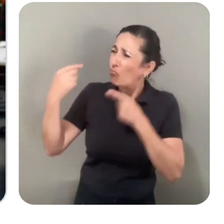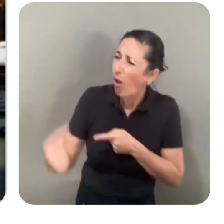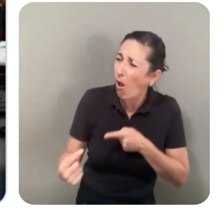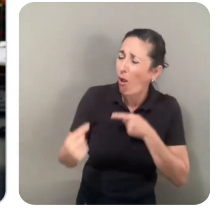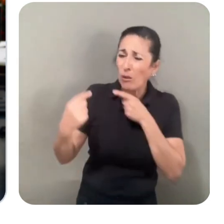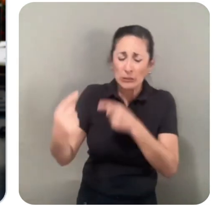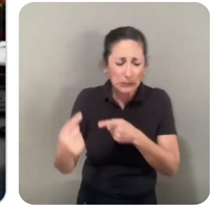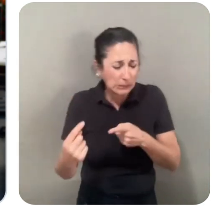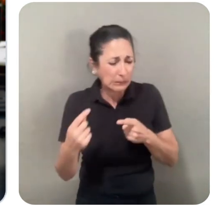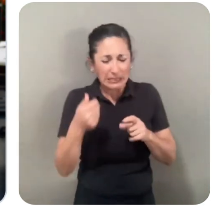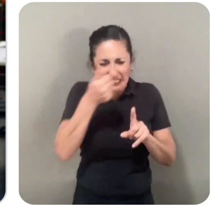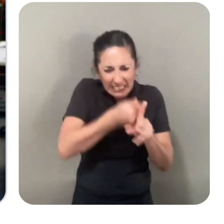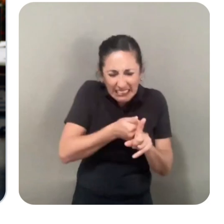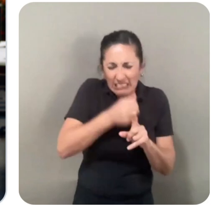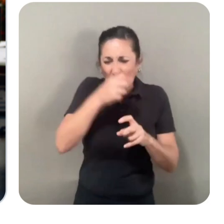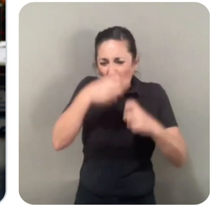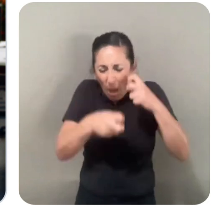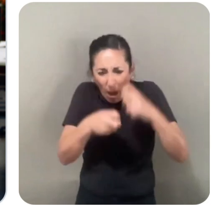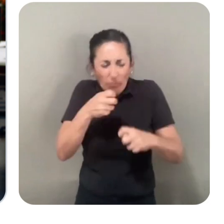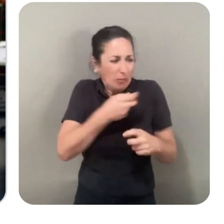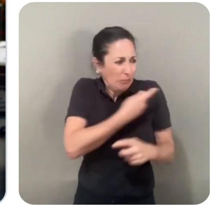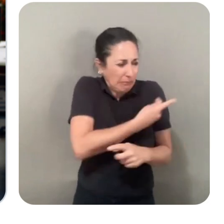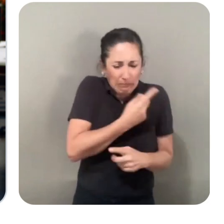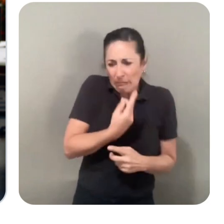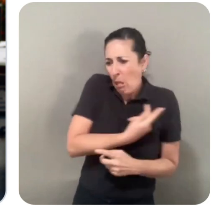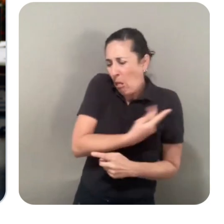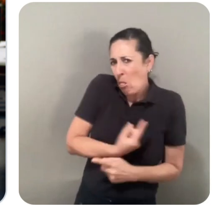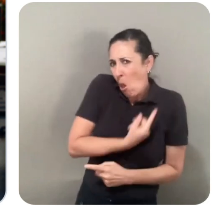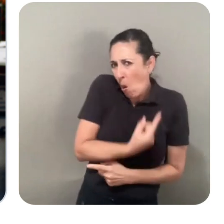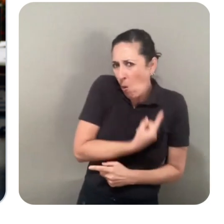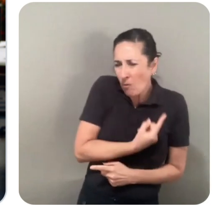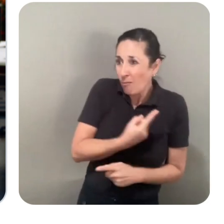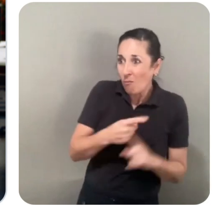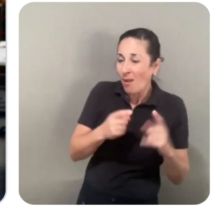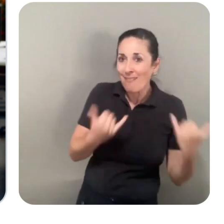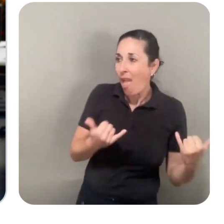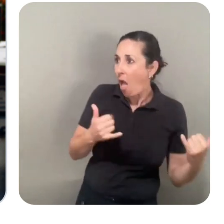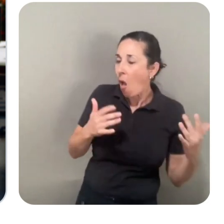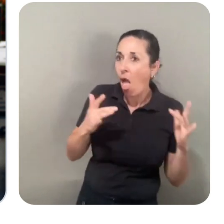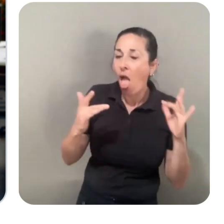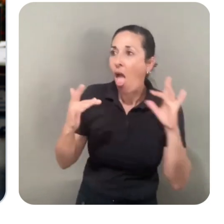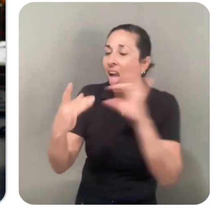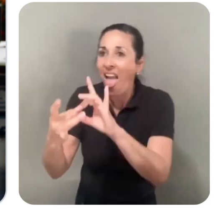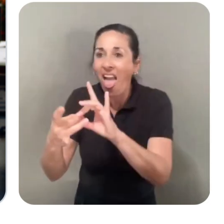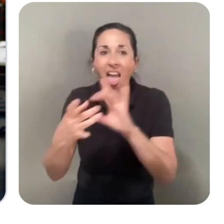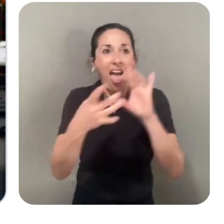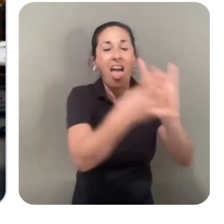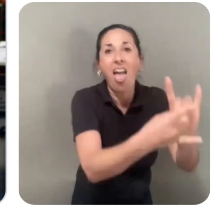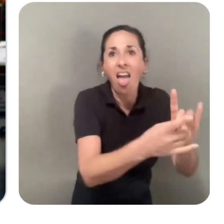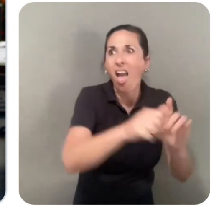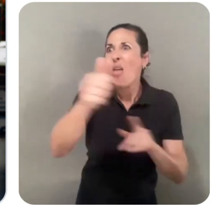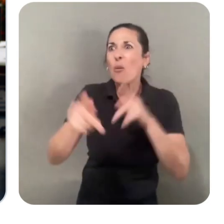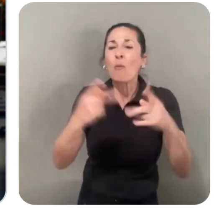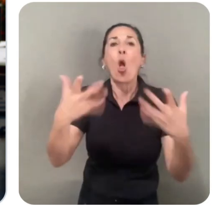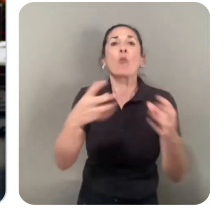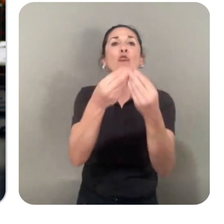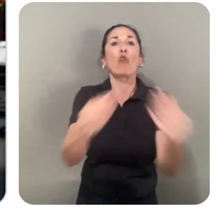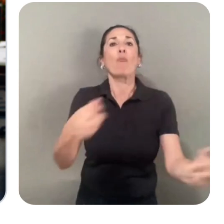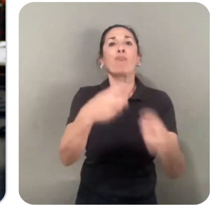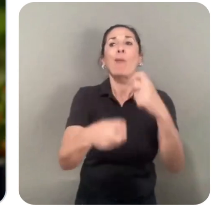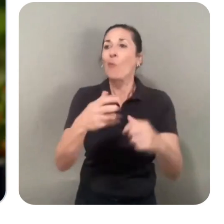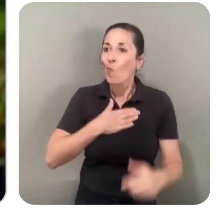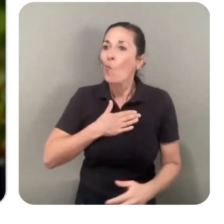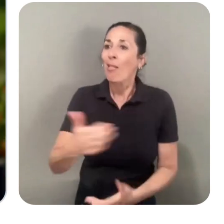immensely tackling each problem alone. Now, we had direct connections to people who had already solved them and were willing to